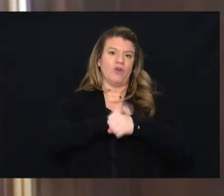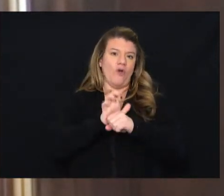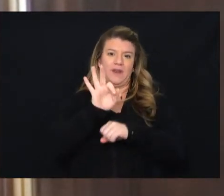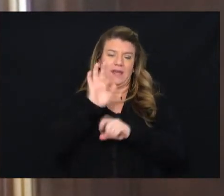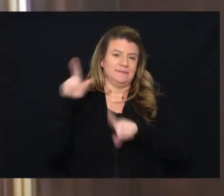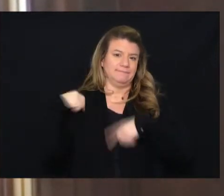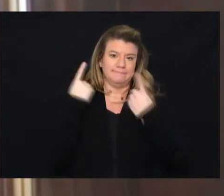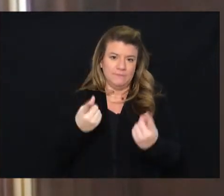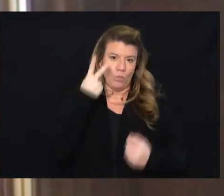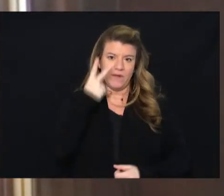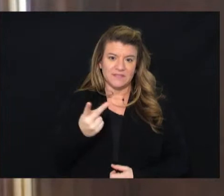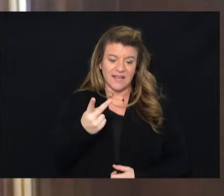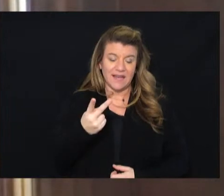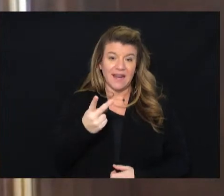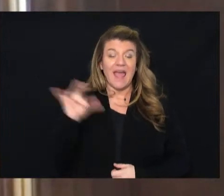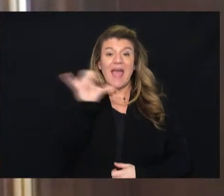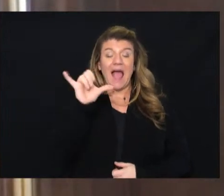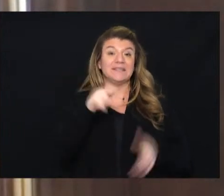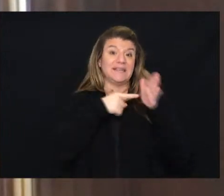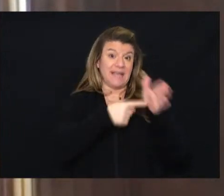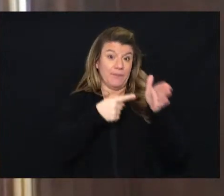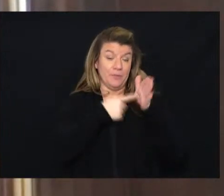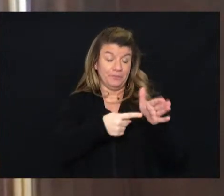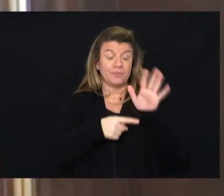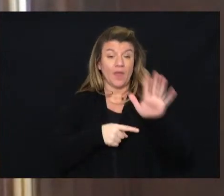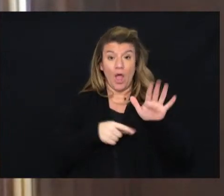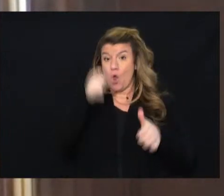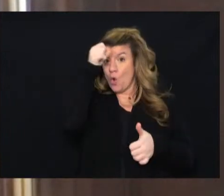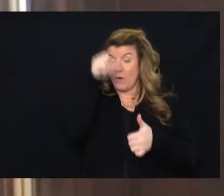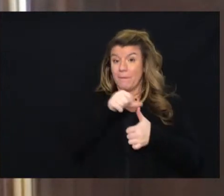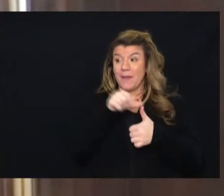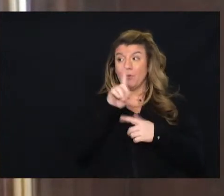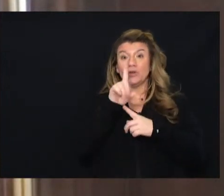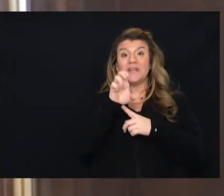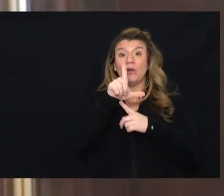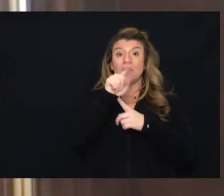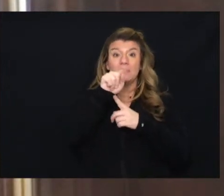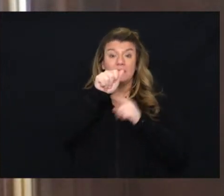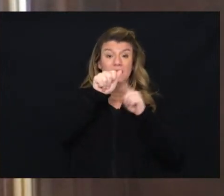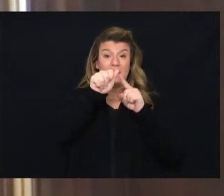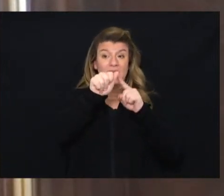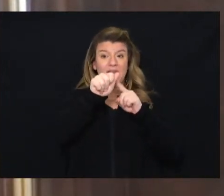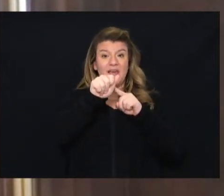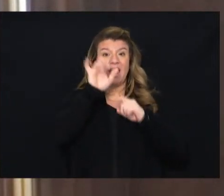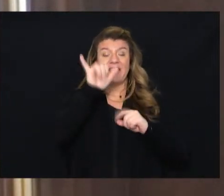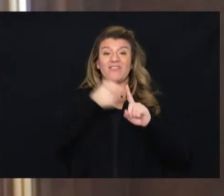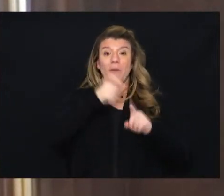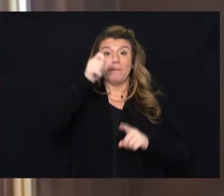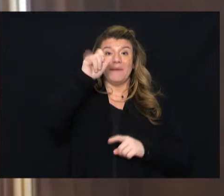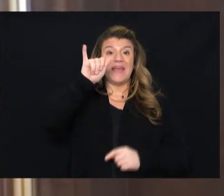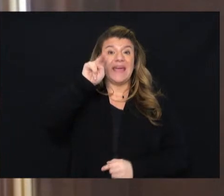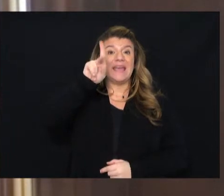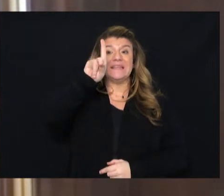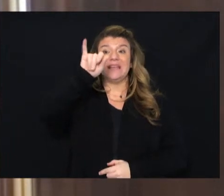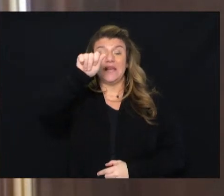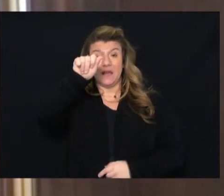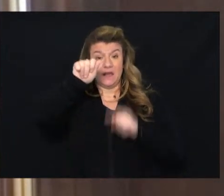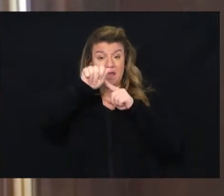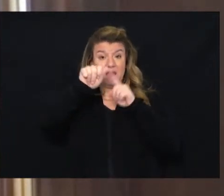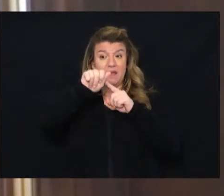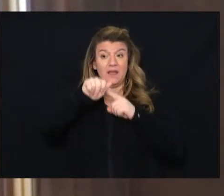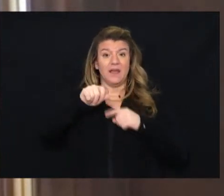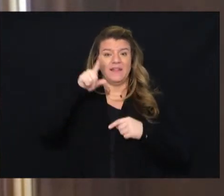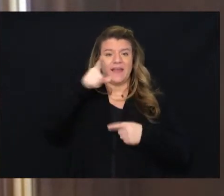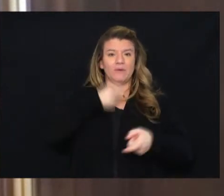seen. And as an example, remember that Delta, which came from India, when it replaced the